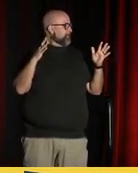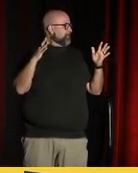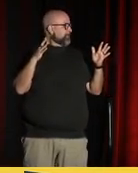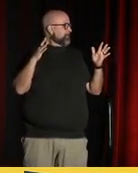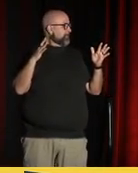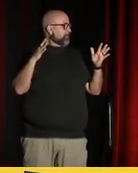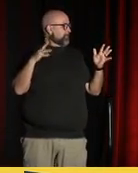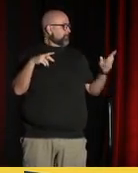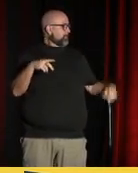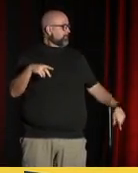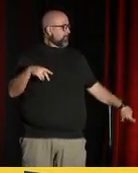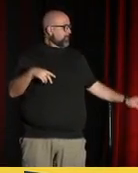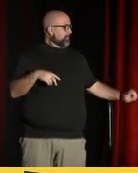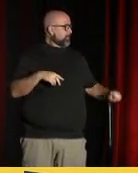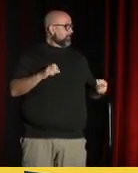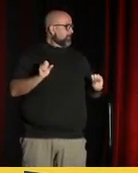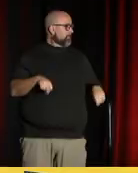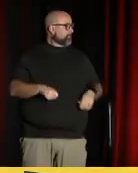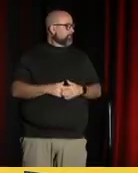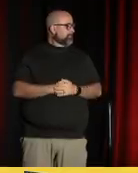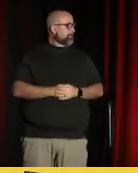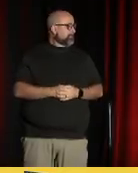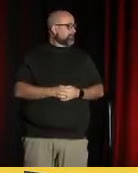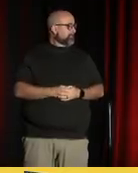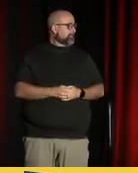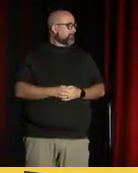You can come right here.